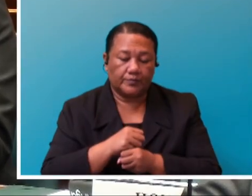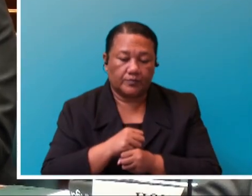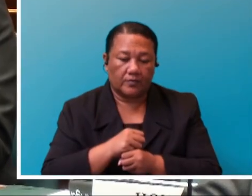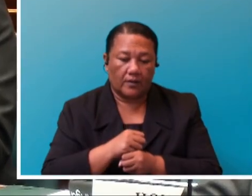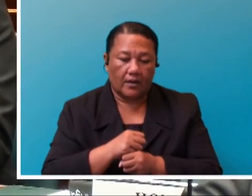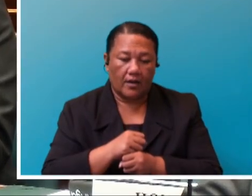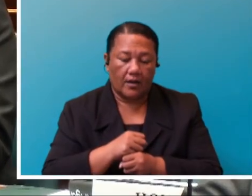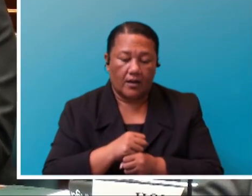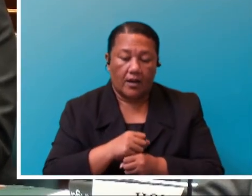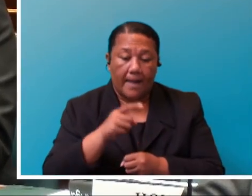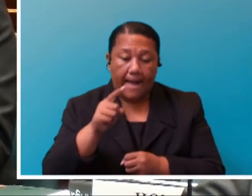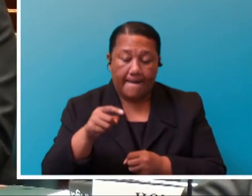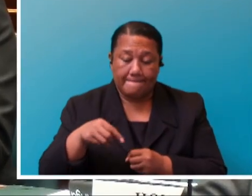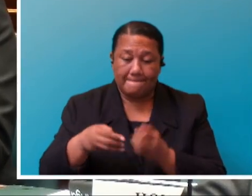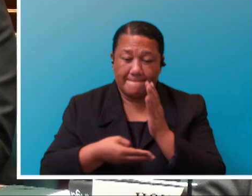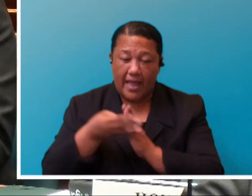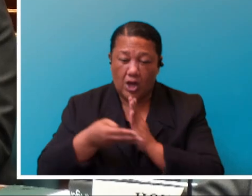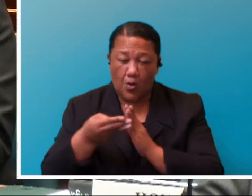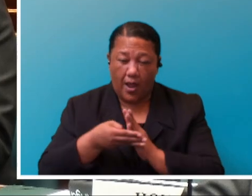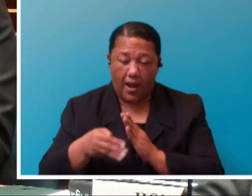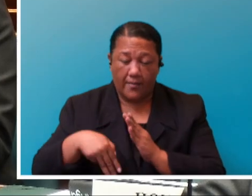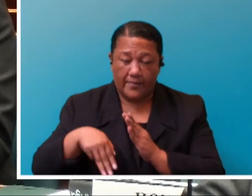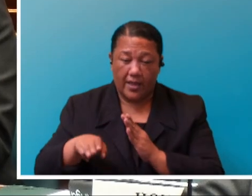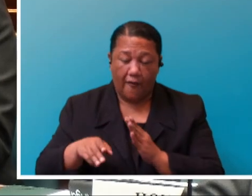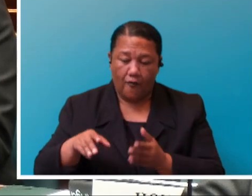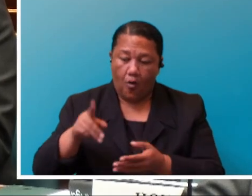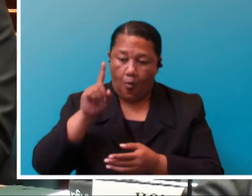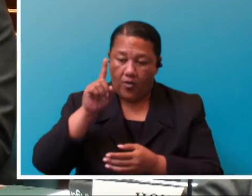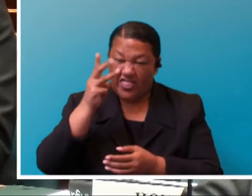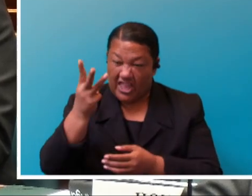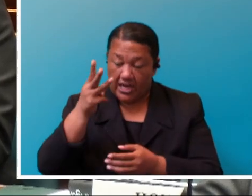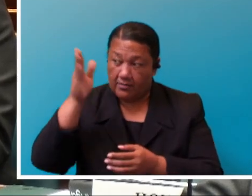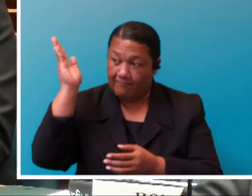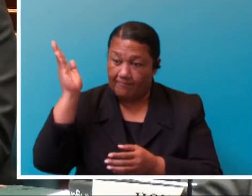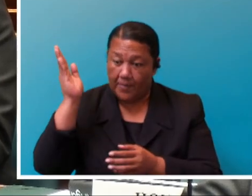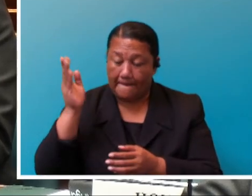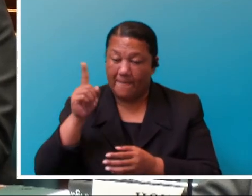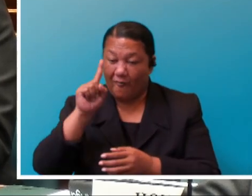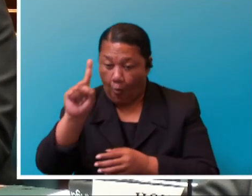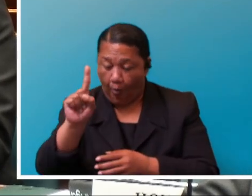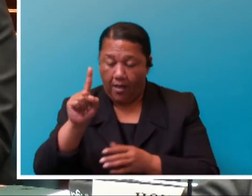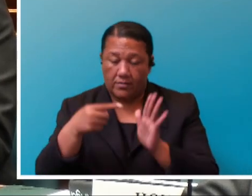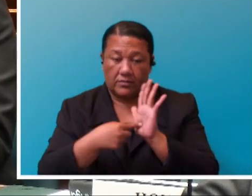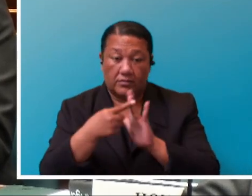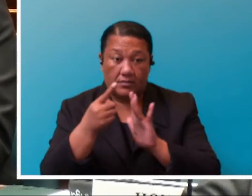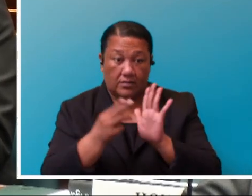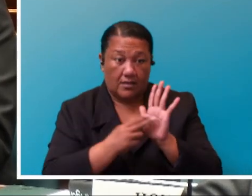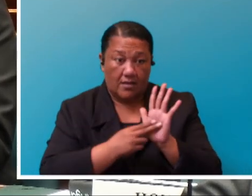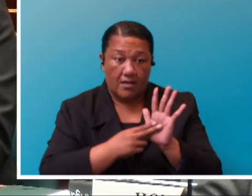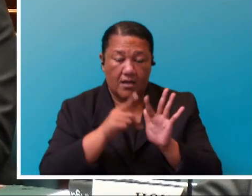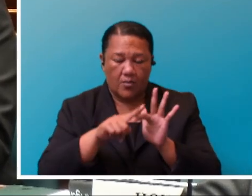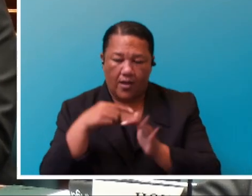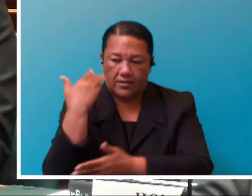manual labor subsidy of $3 per ton, which directly assists the farmers who rely on hired labor for harvesting. The